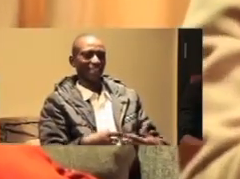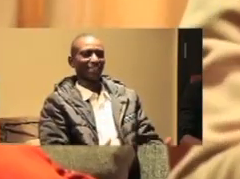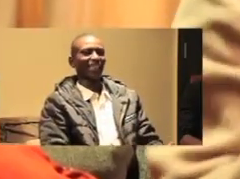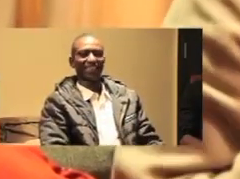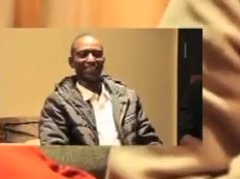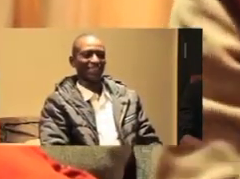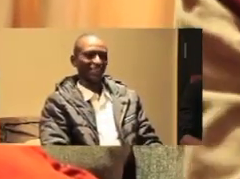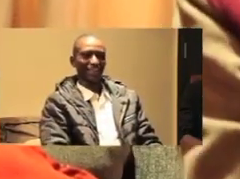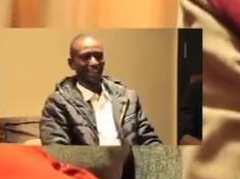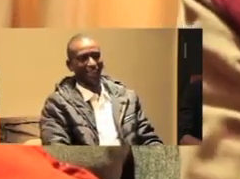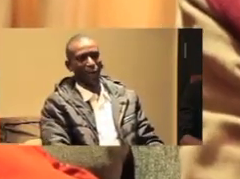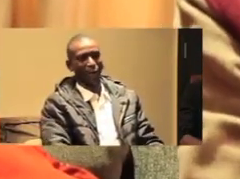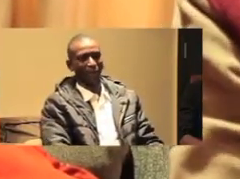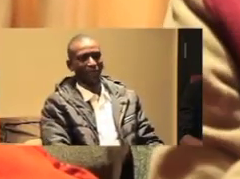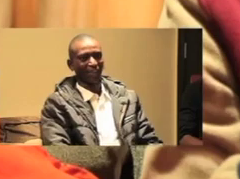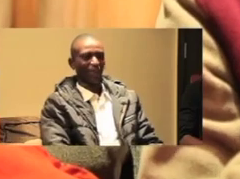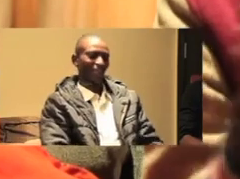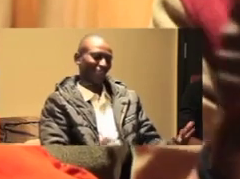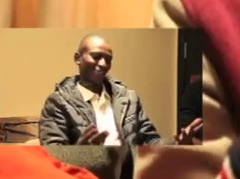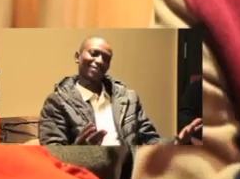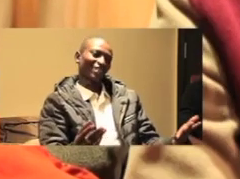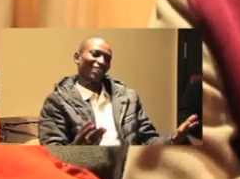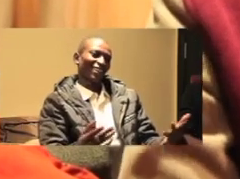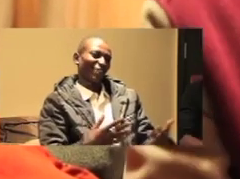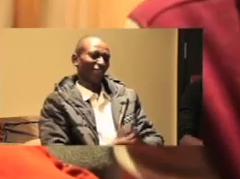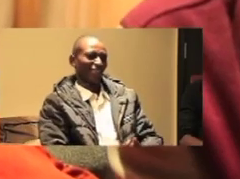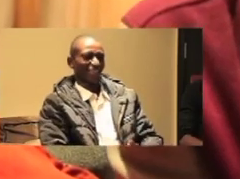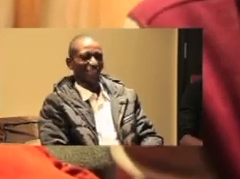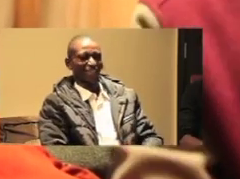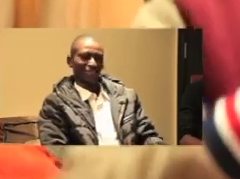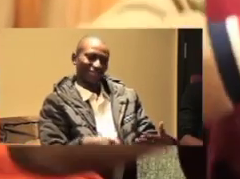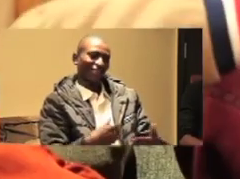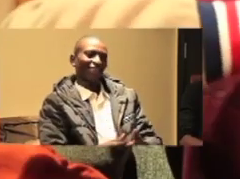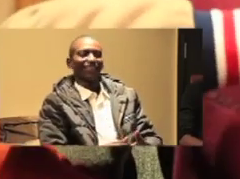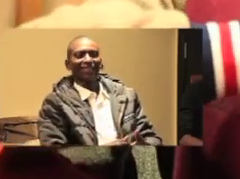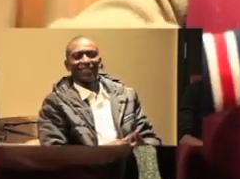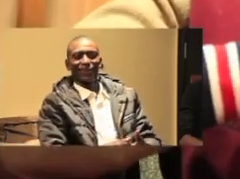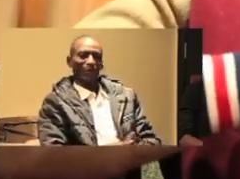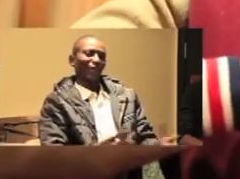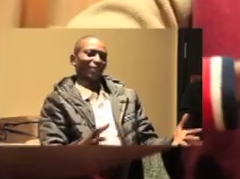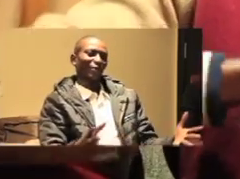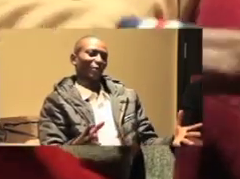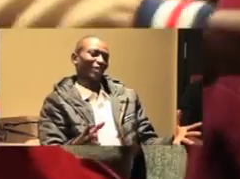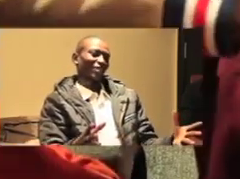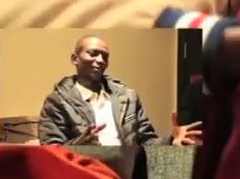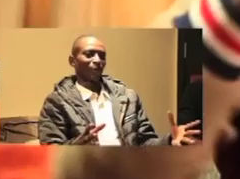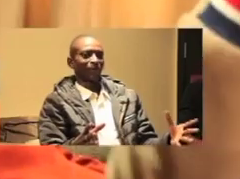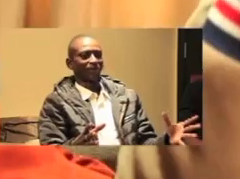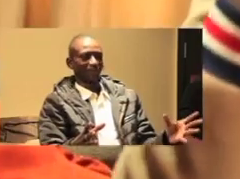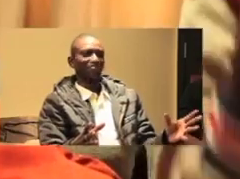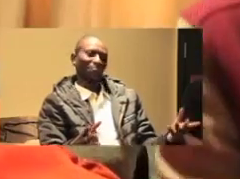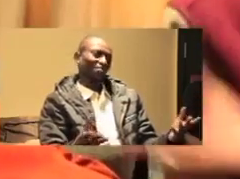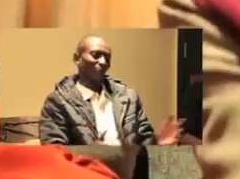feel like staying. It's just like home. But the only thing is, we were working on budget,